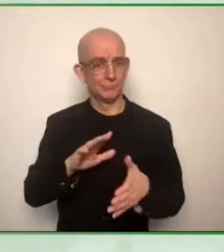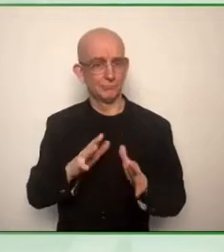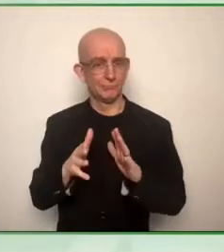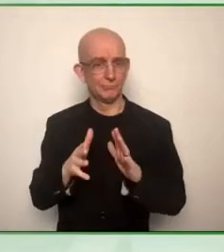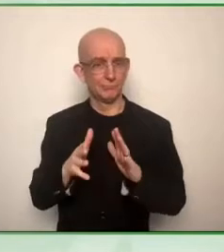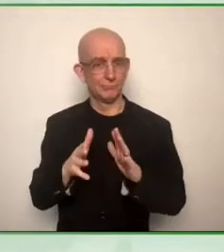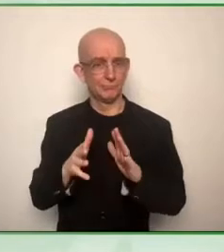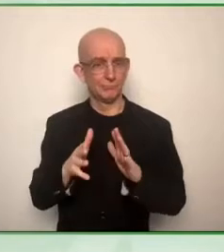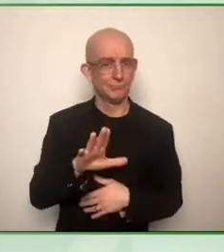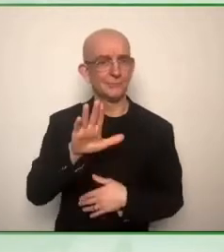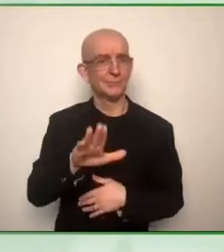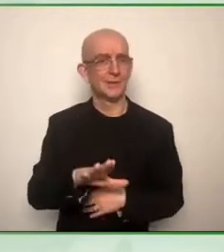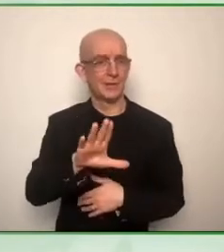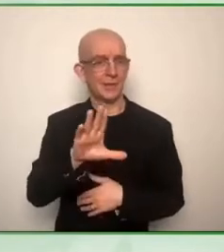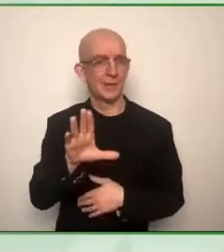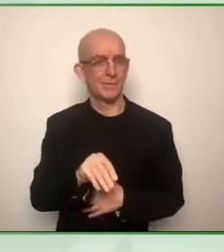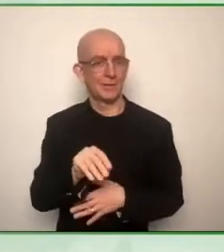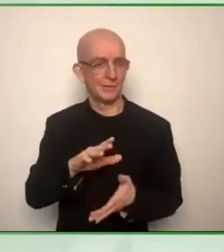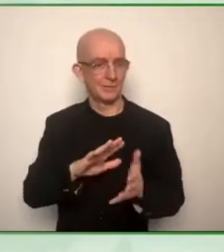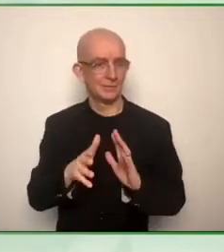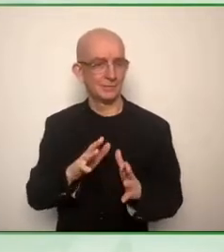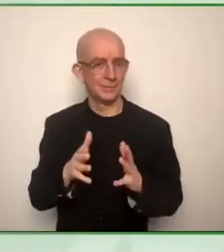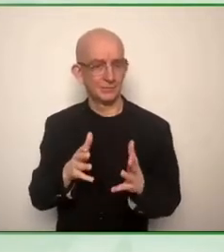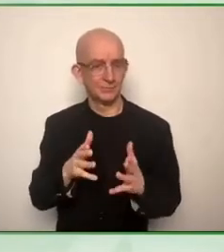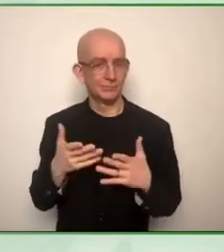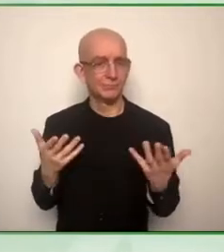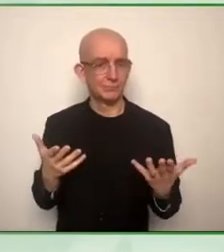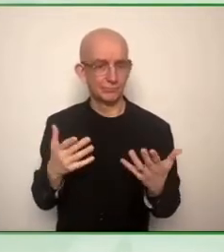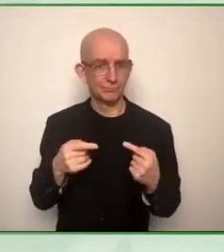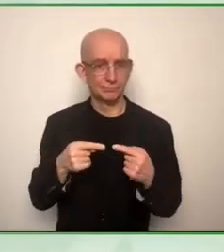what users do, they take a mobile device,